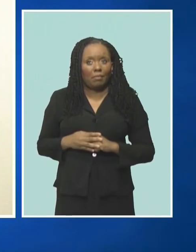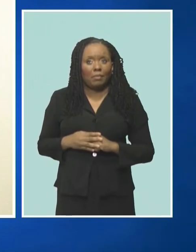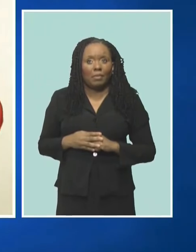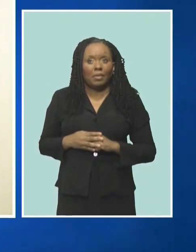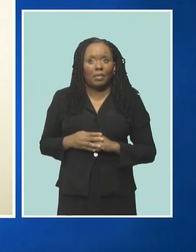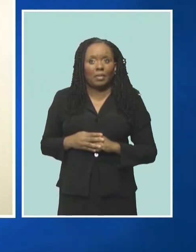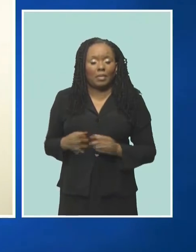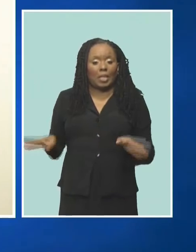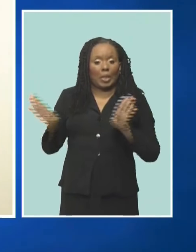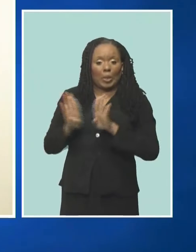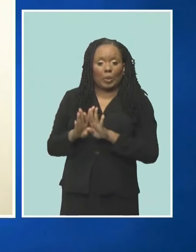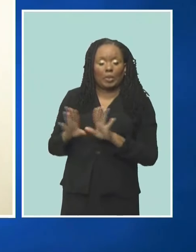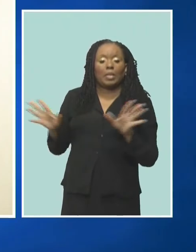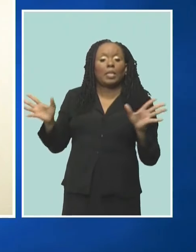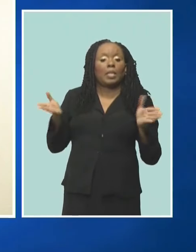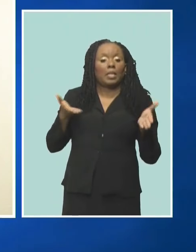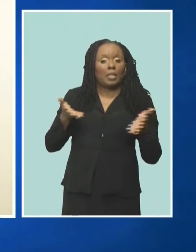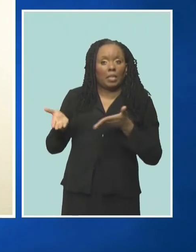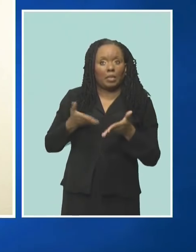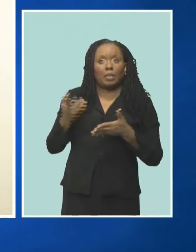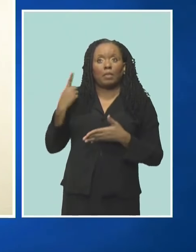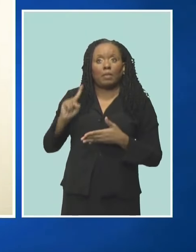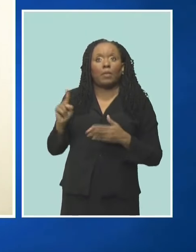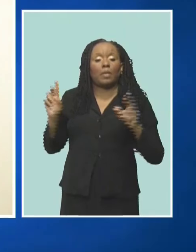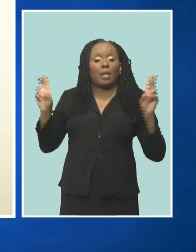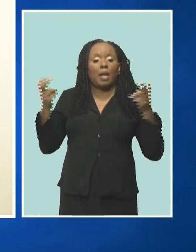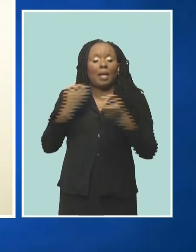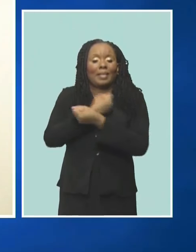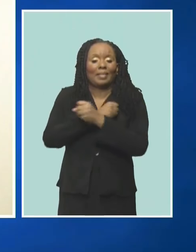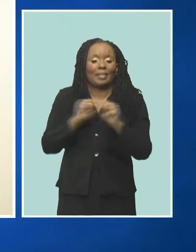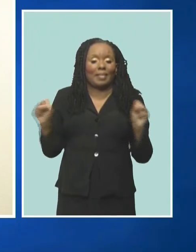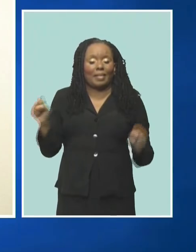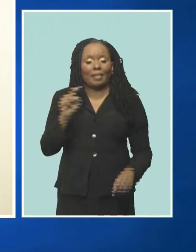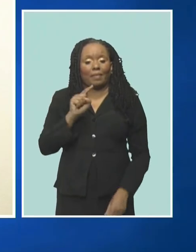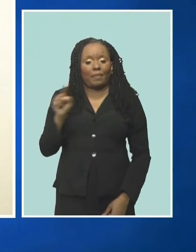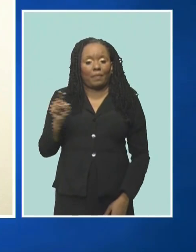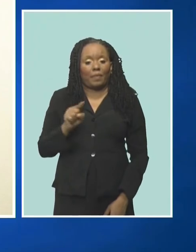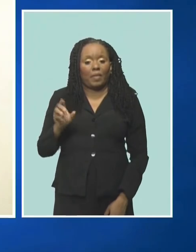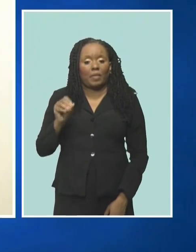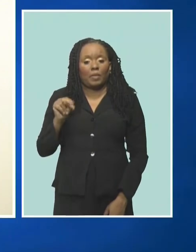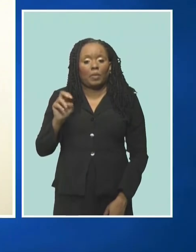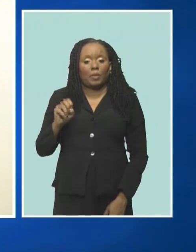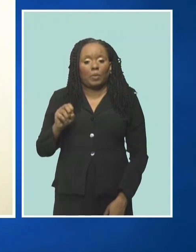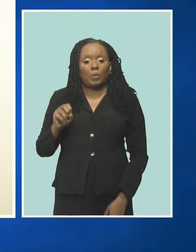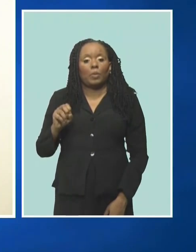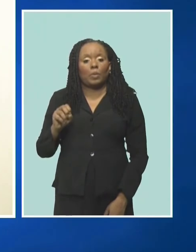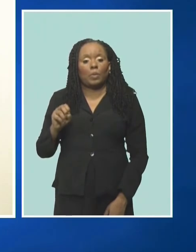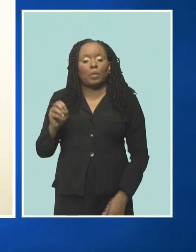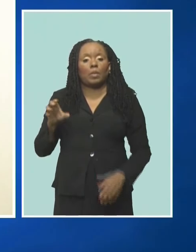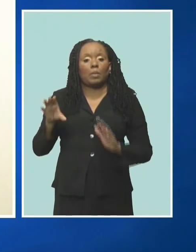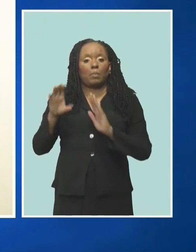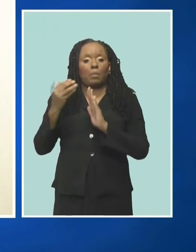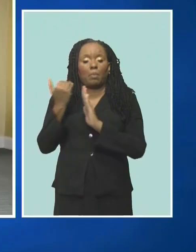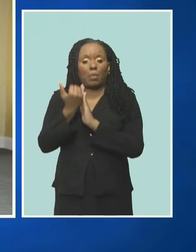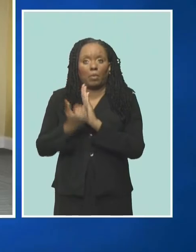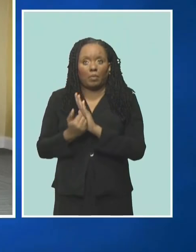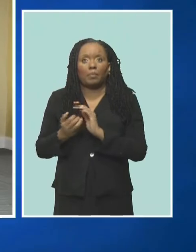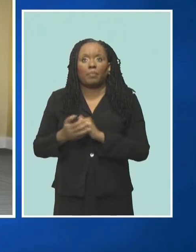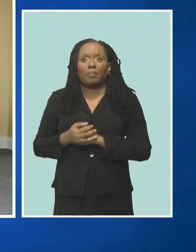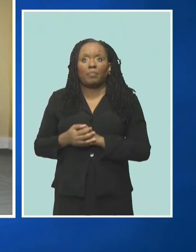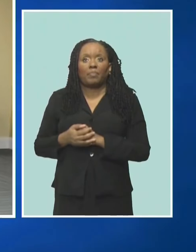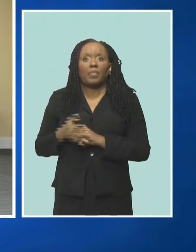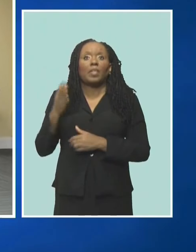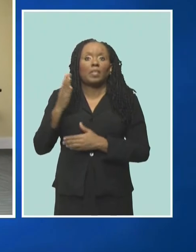ceremony of the Advanced Safe Zone course, where 20 teenagers aged 13 through 18 were handpicked